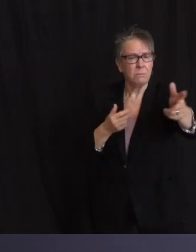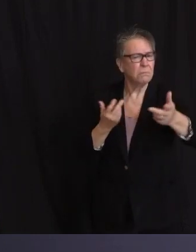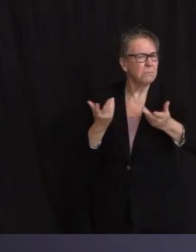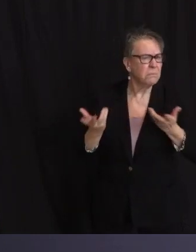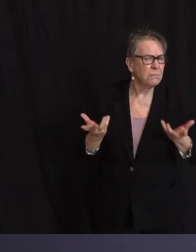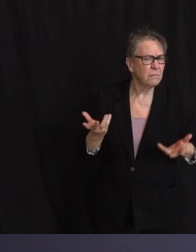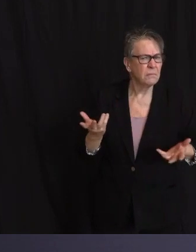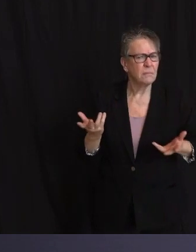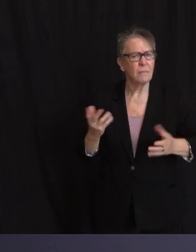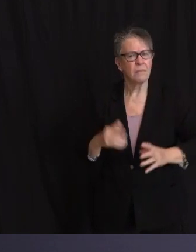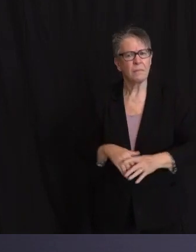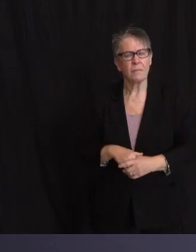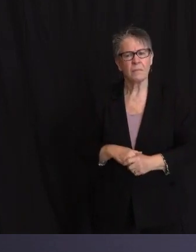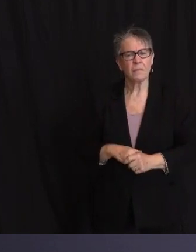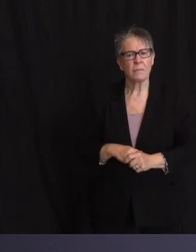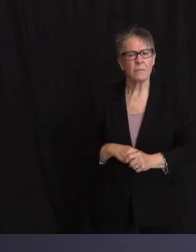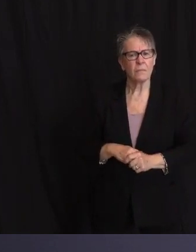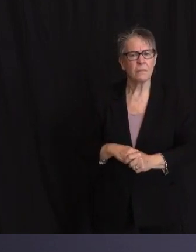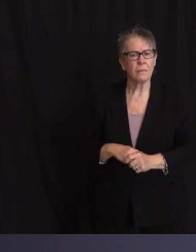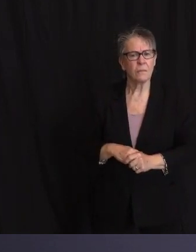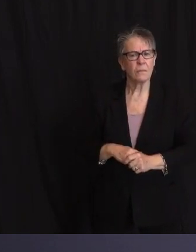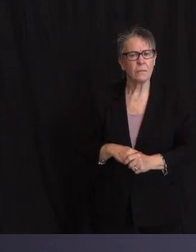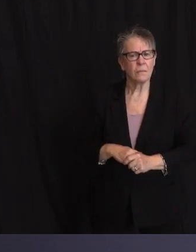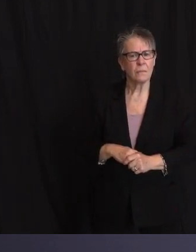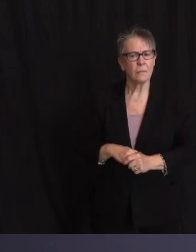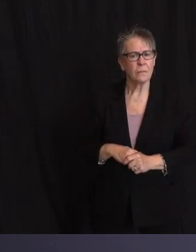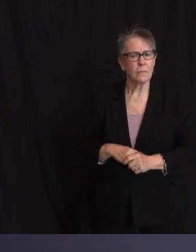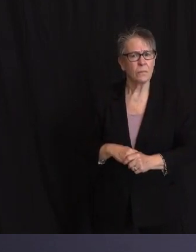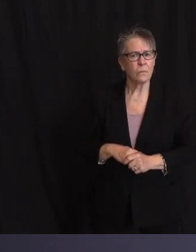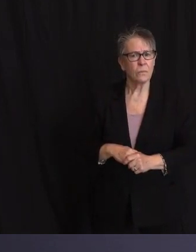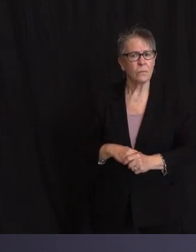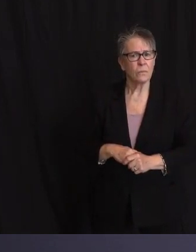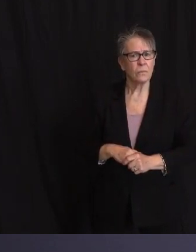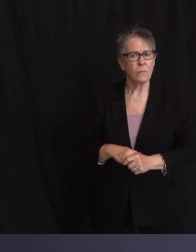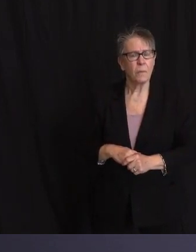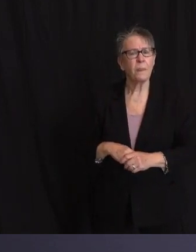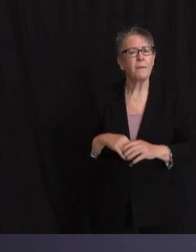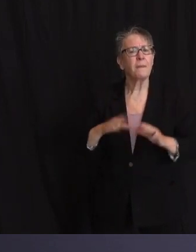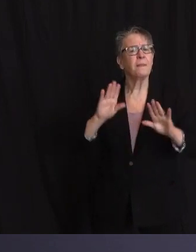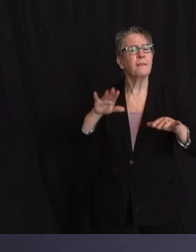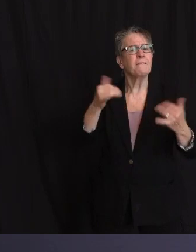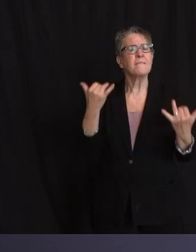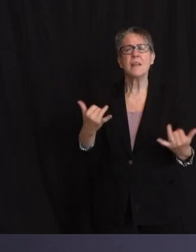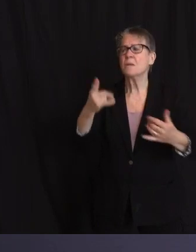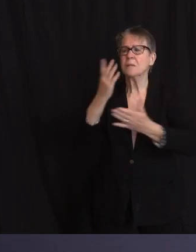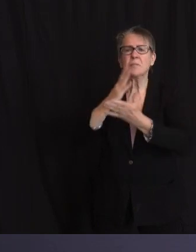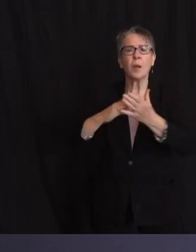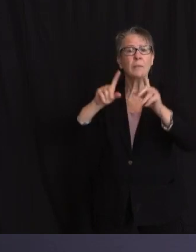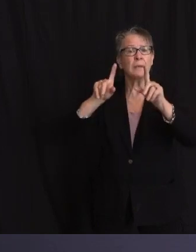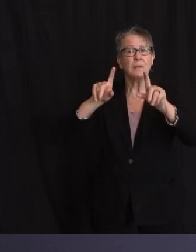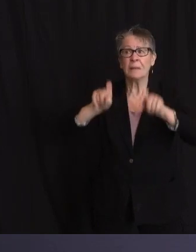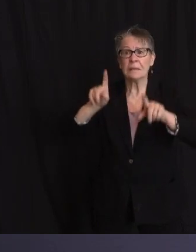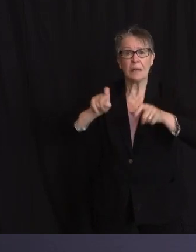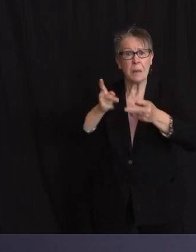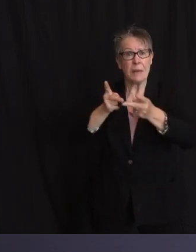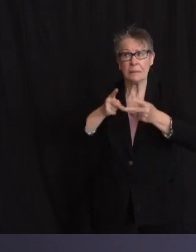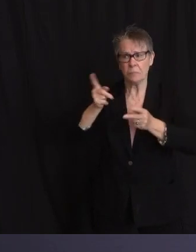drive-through location. Can a hospital or emergency room turn someone away who is uninsured but has symptoms? And similarly, and if